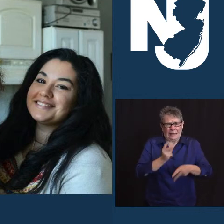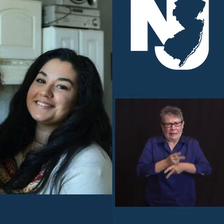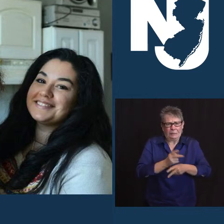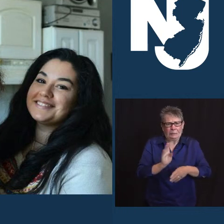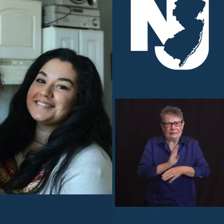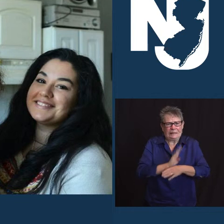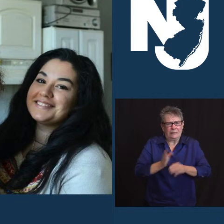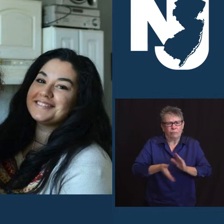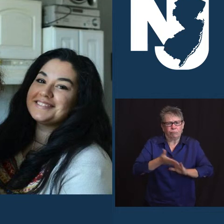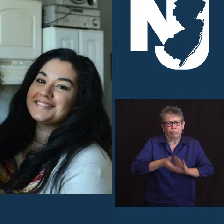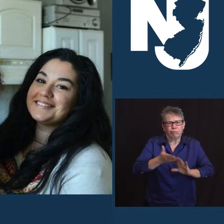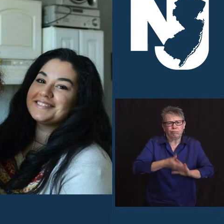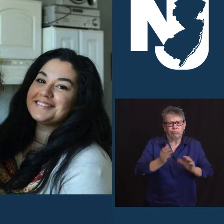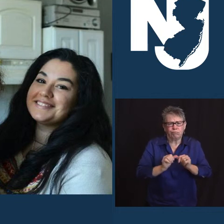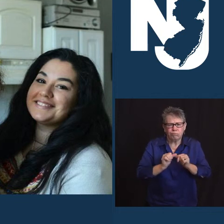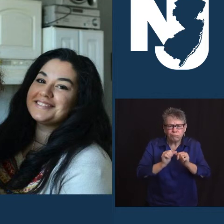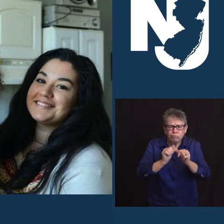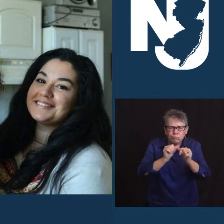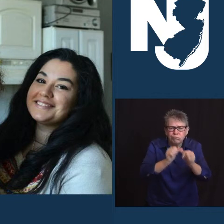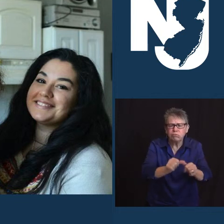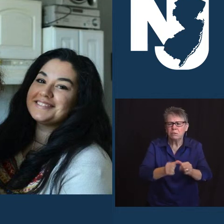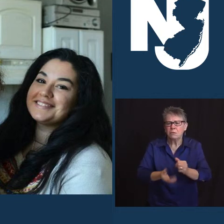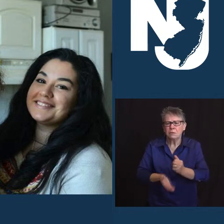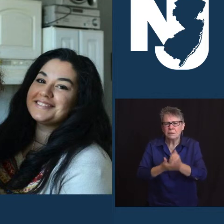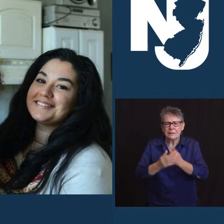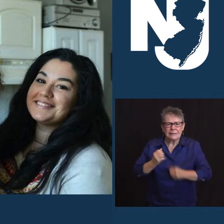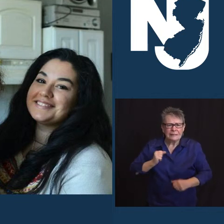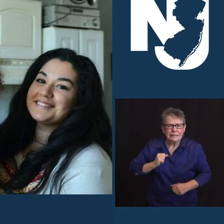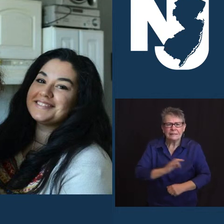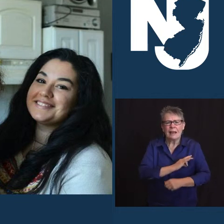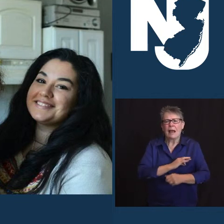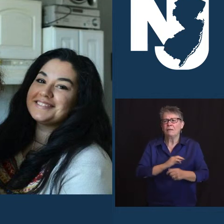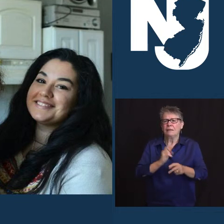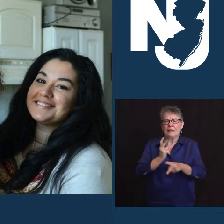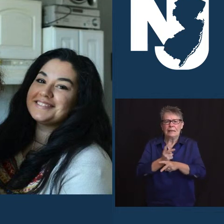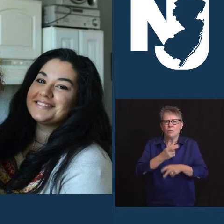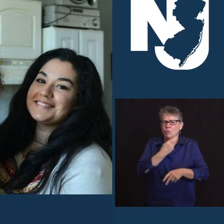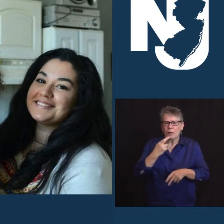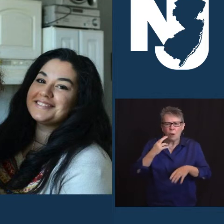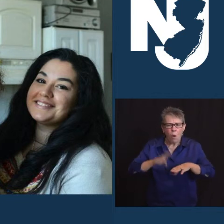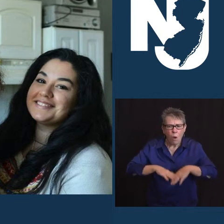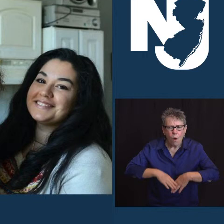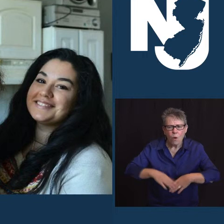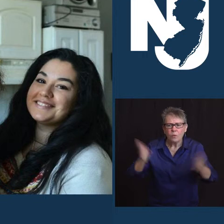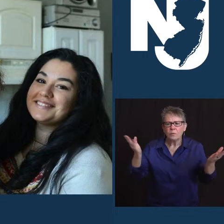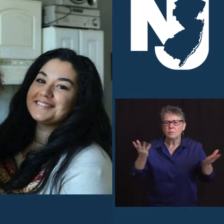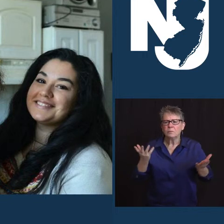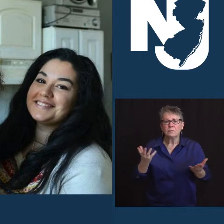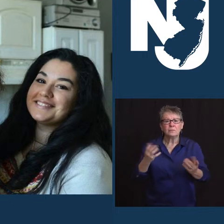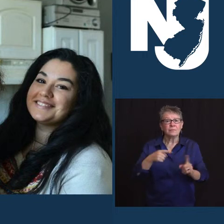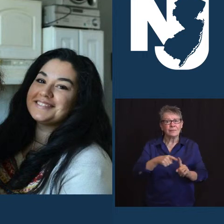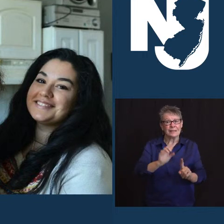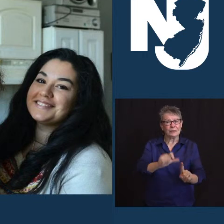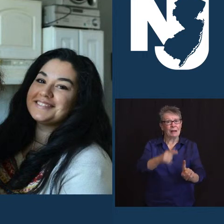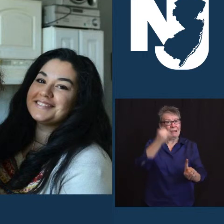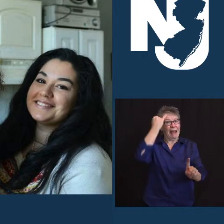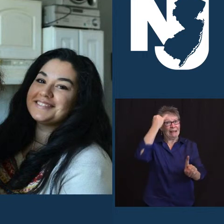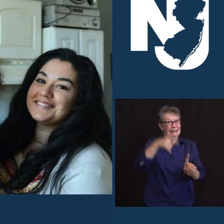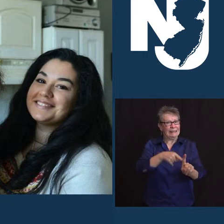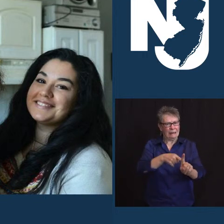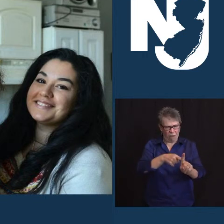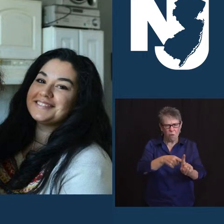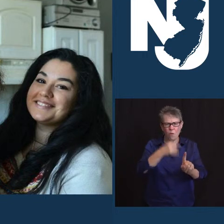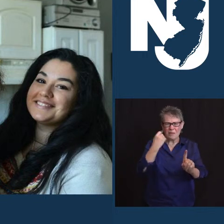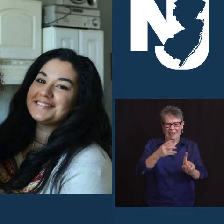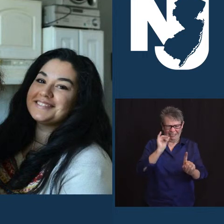the pandemic. Sol Sazon is among countless restaurants and small businesses across the state which have